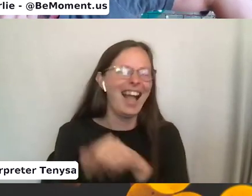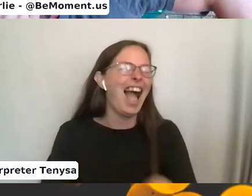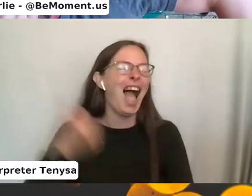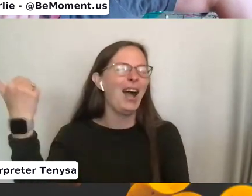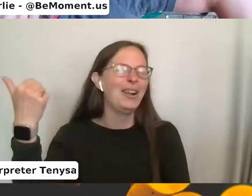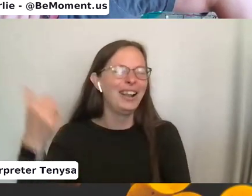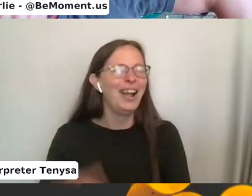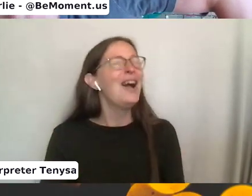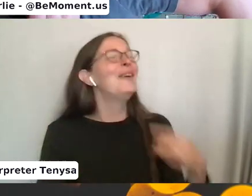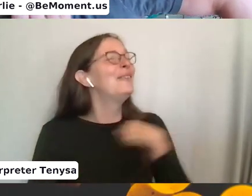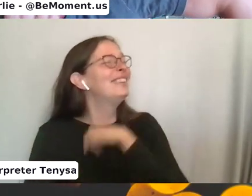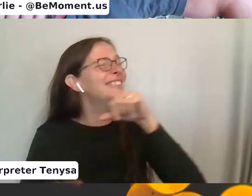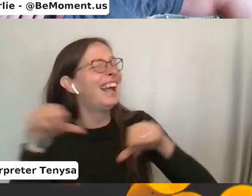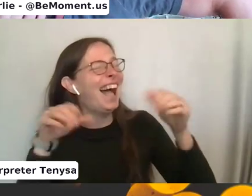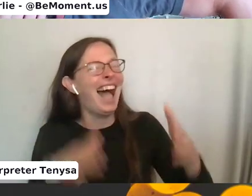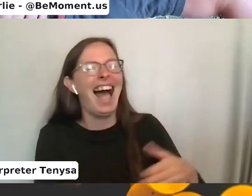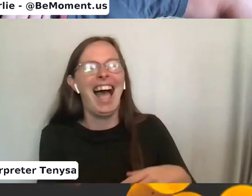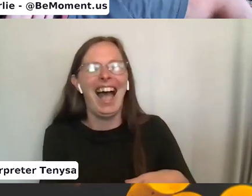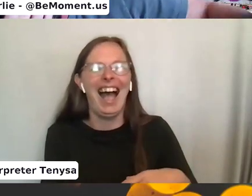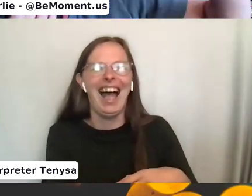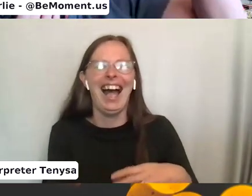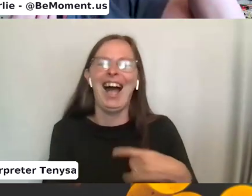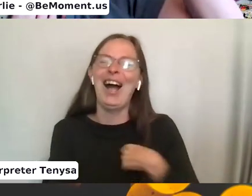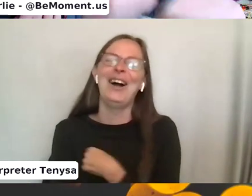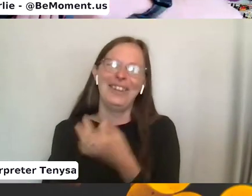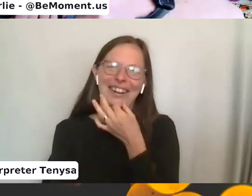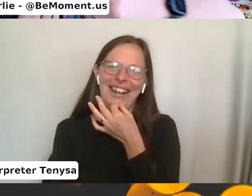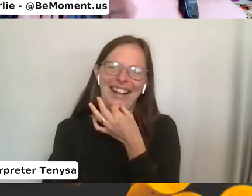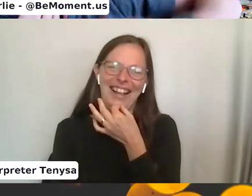We're scientists again. We're so good.